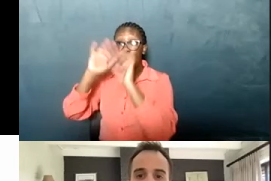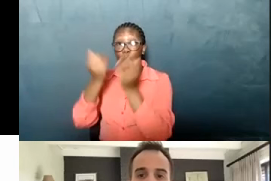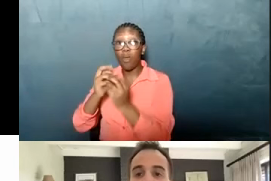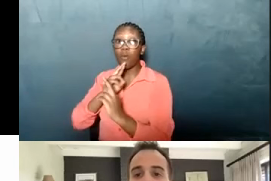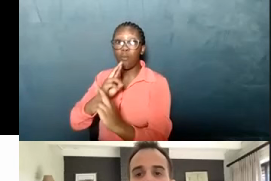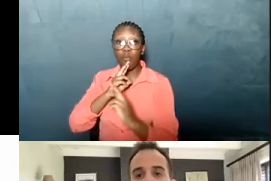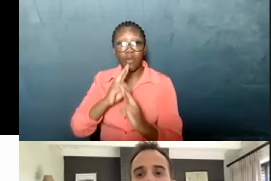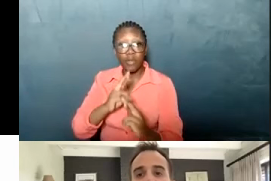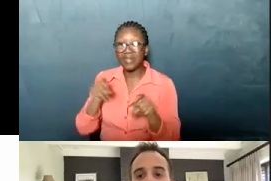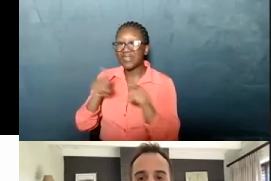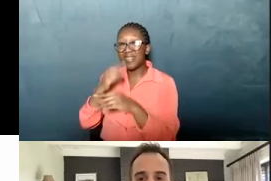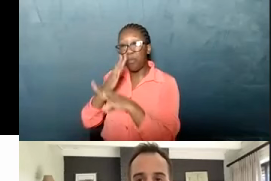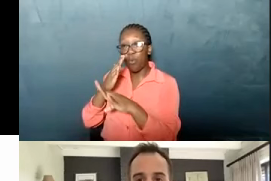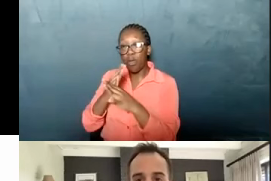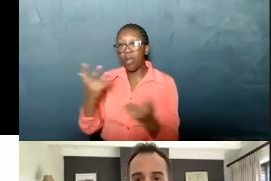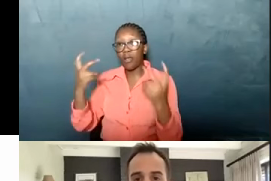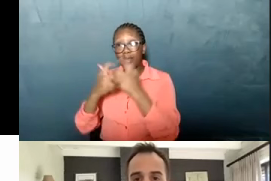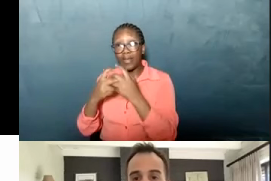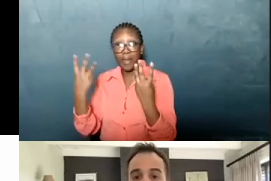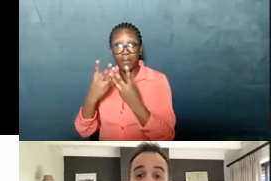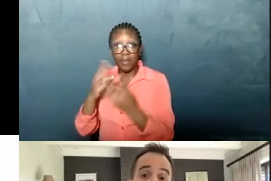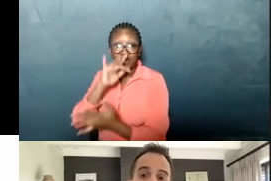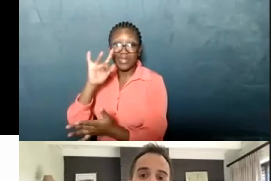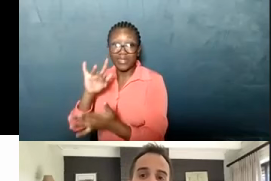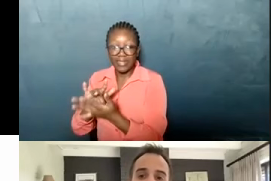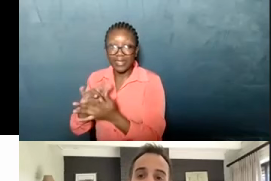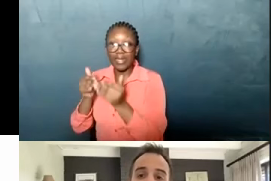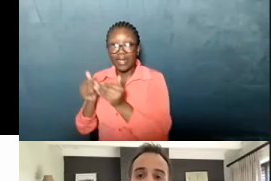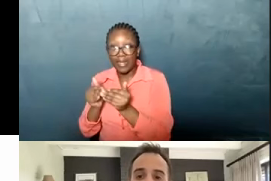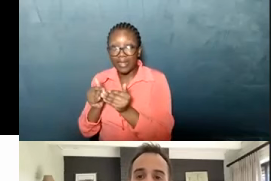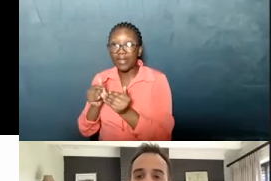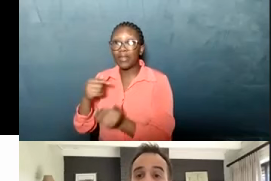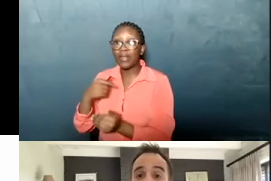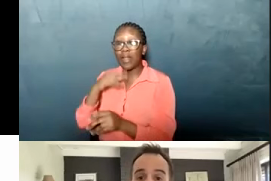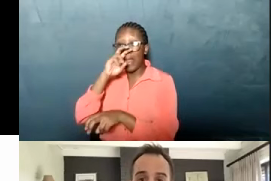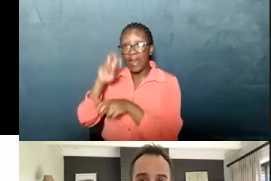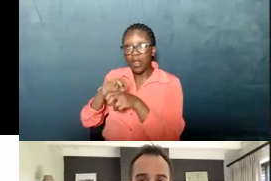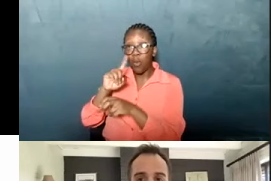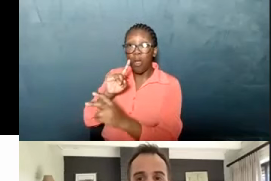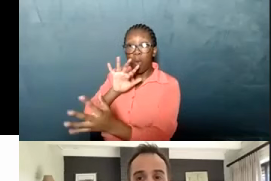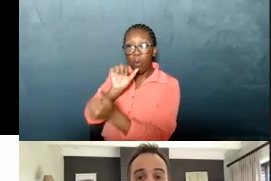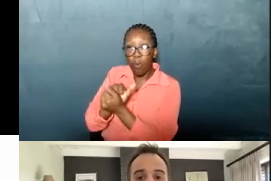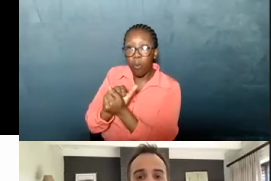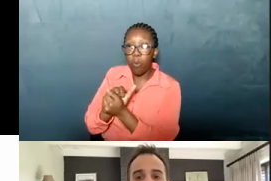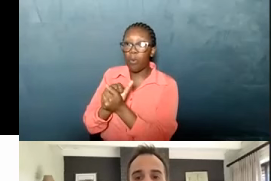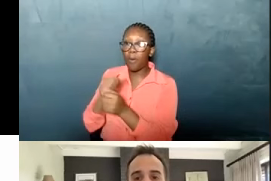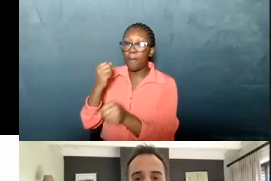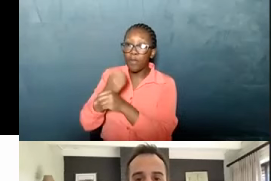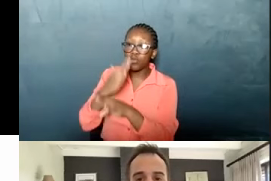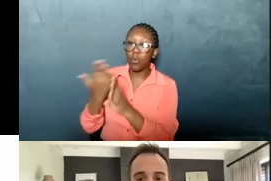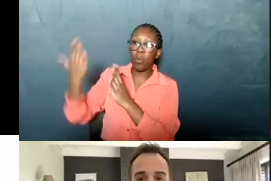integrated, people-centered ear and hearing care, which requires the integration of prioritized ear and hearing